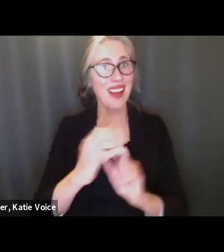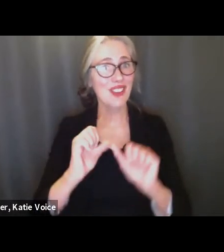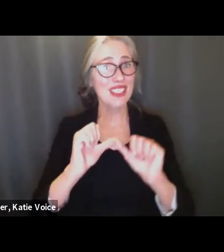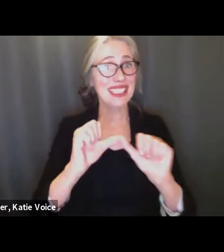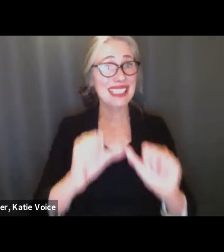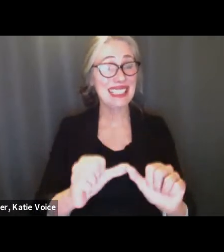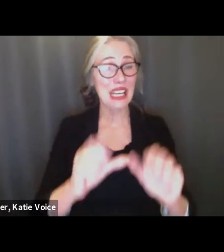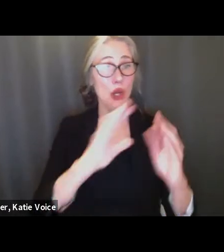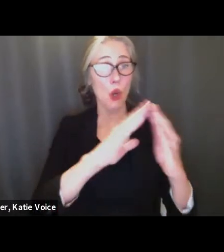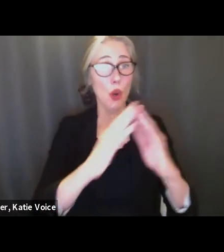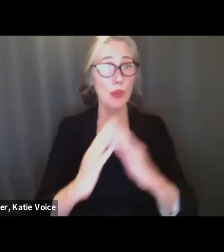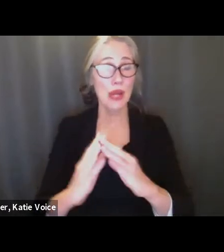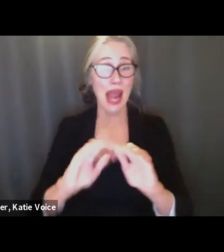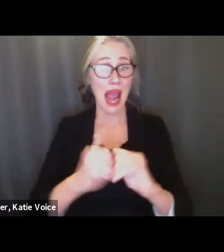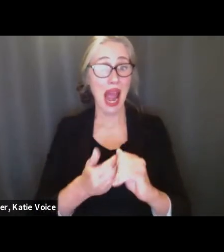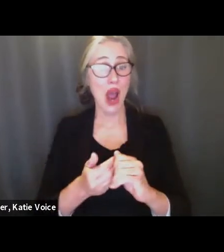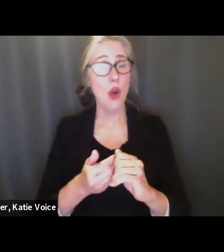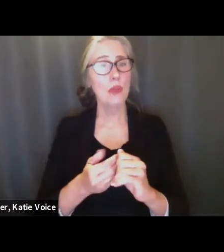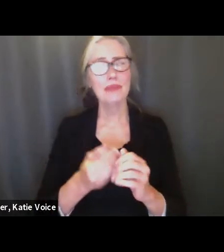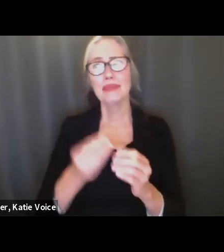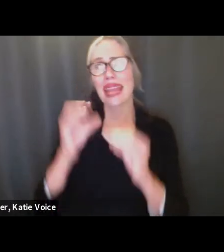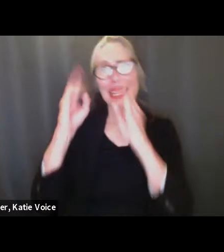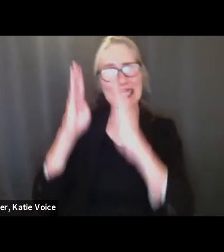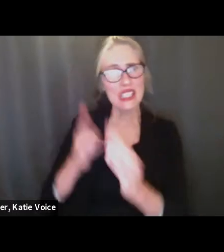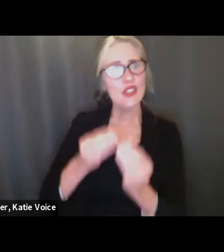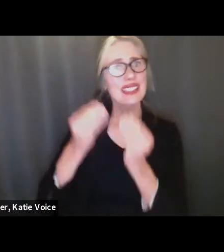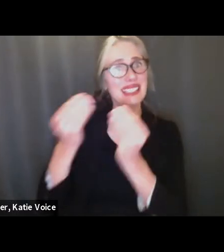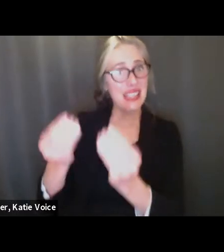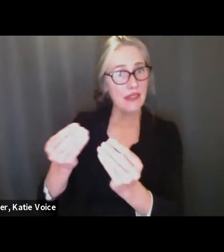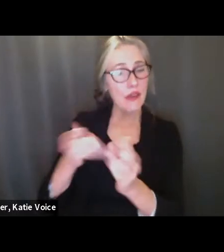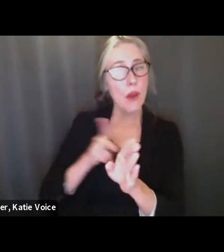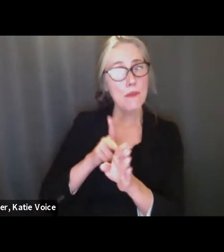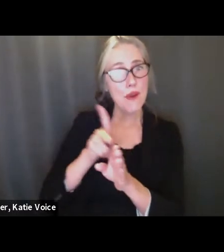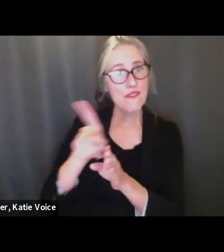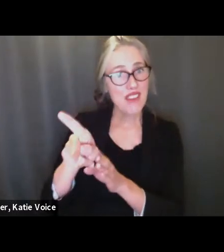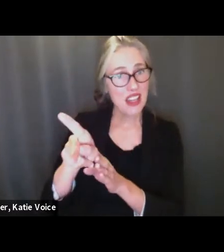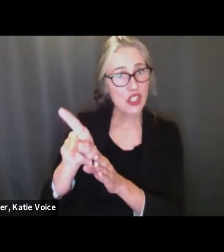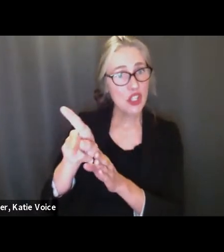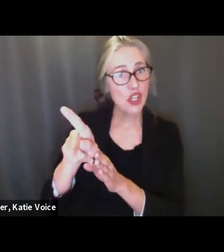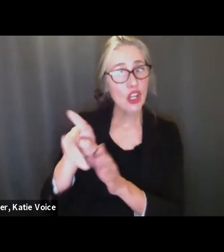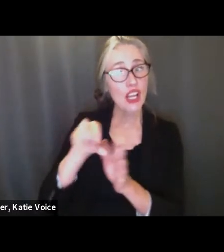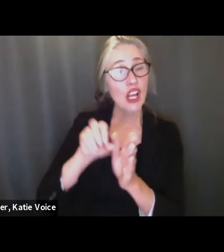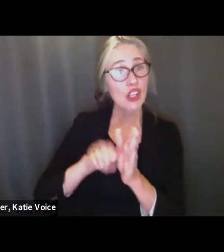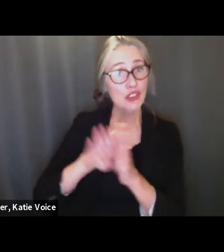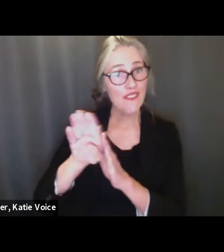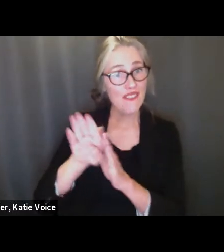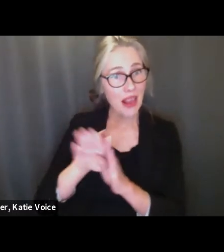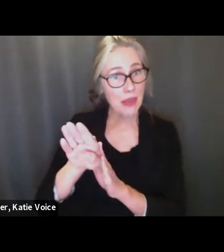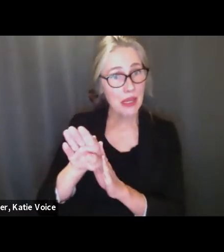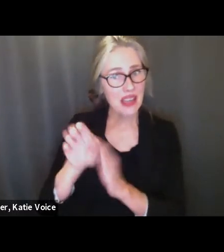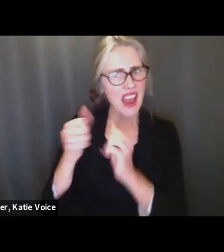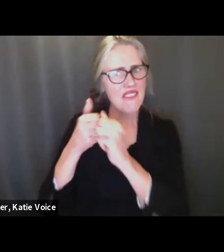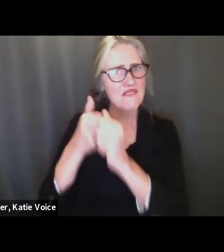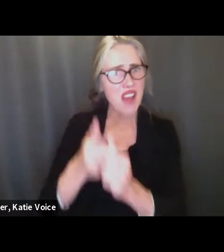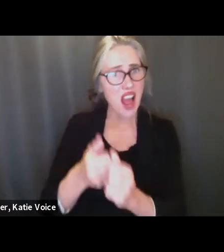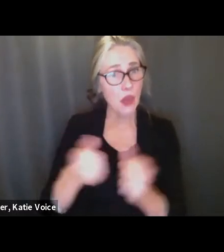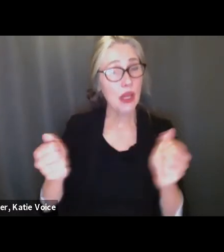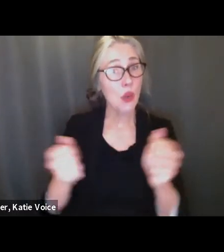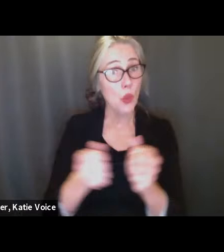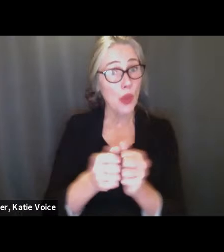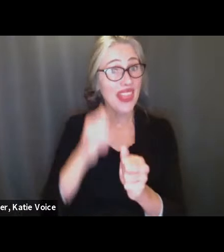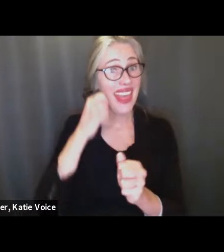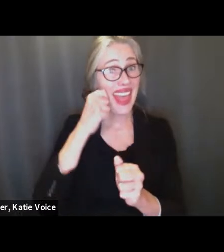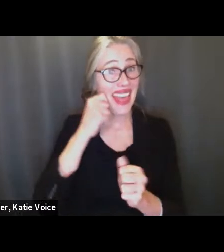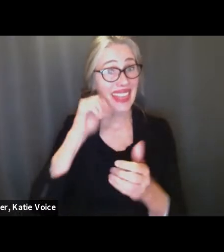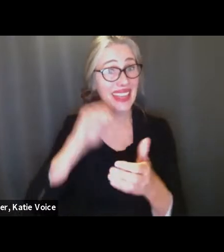providing professional learning to teachers, as well as following through with the ethnic studies courses. As